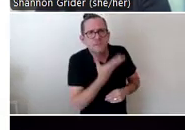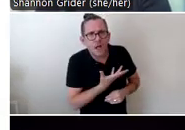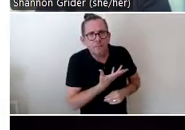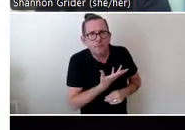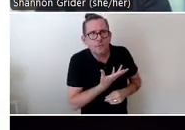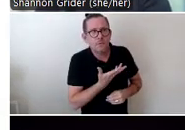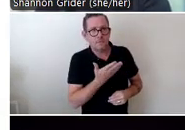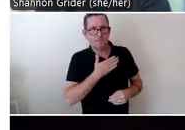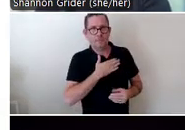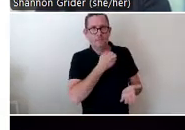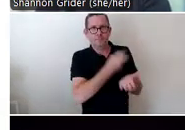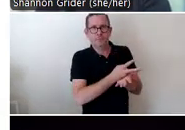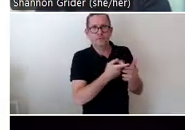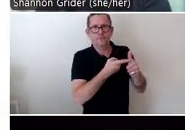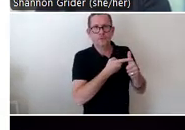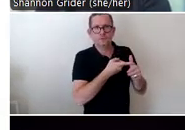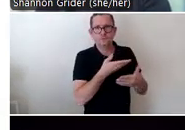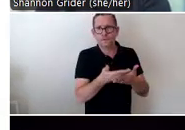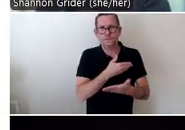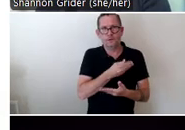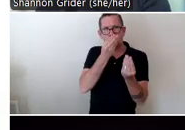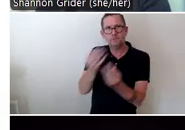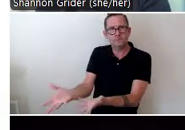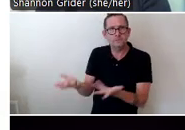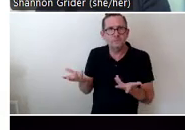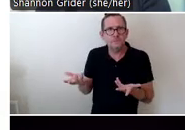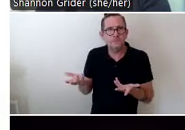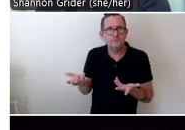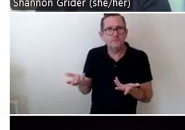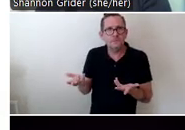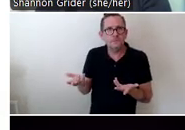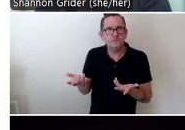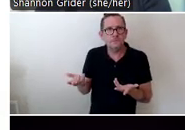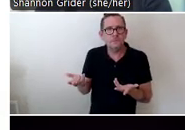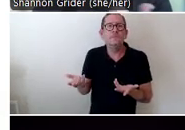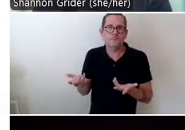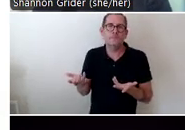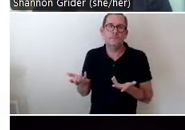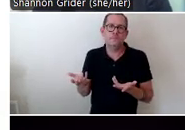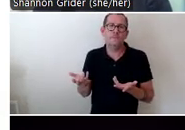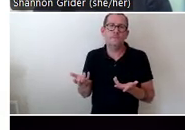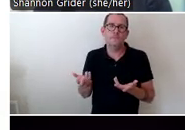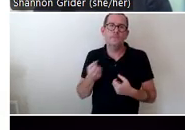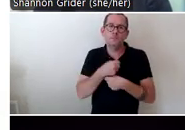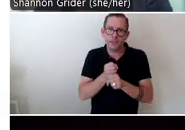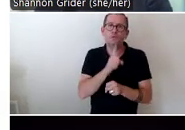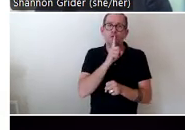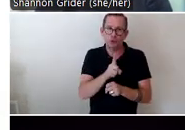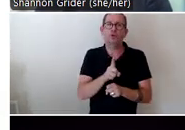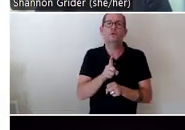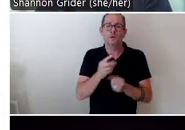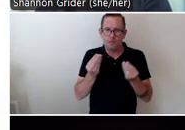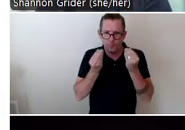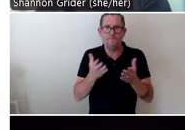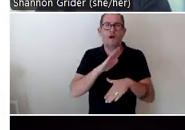it. But then they wouldn't let me know what they were saying to the child or what the responsibility of, me was going to be once,